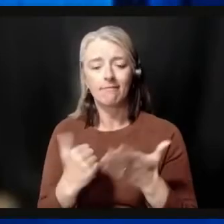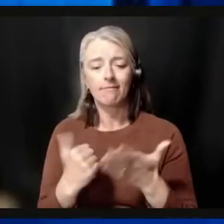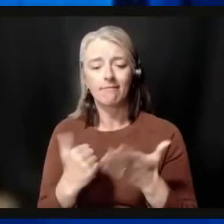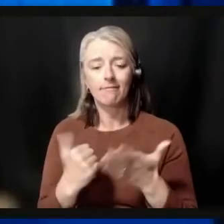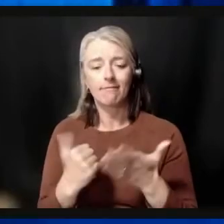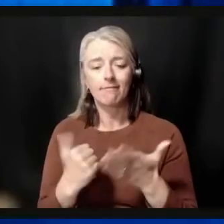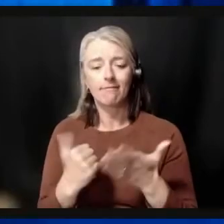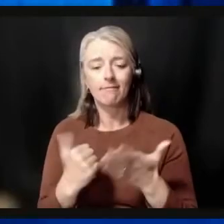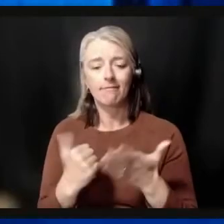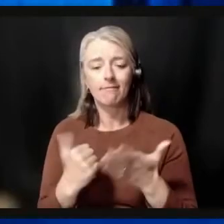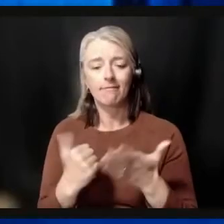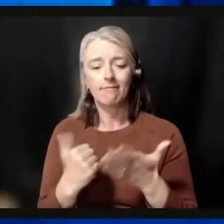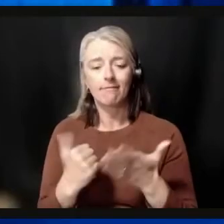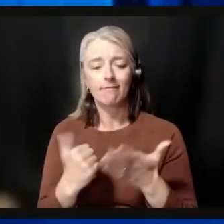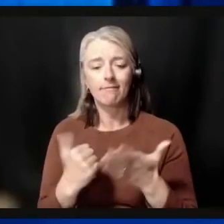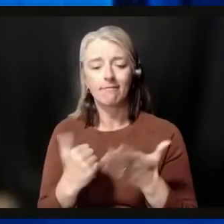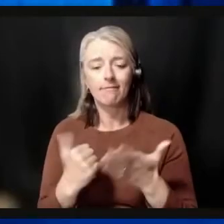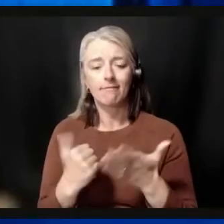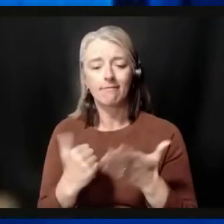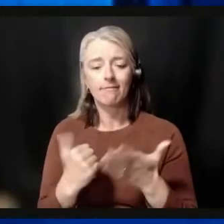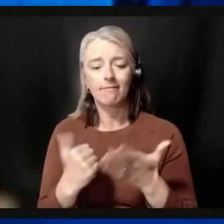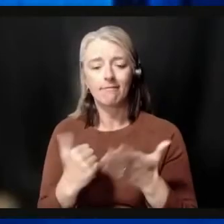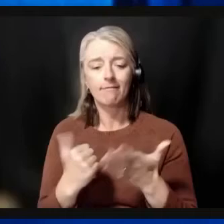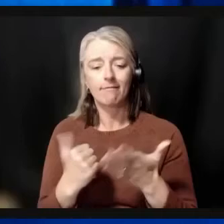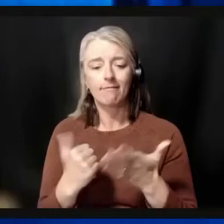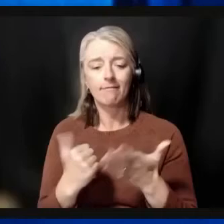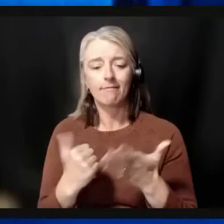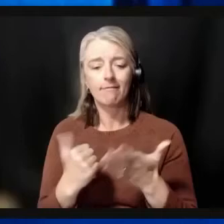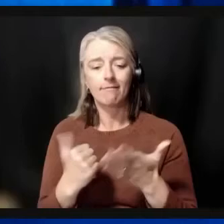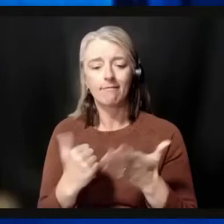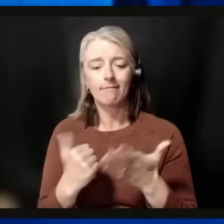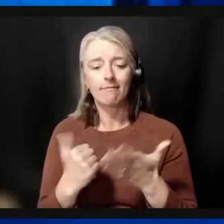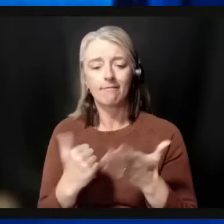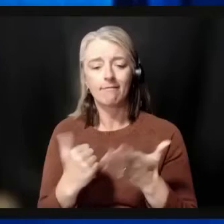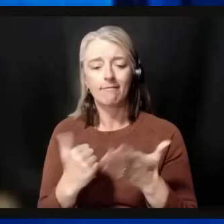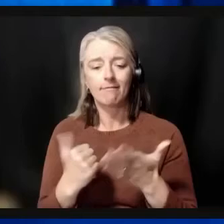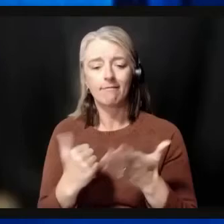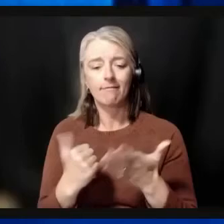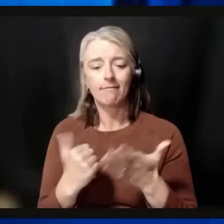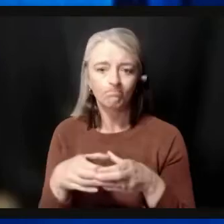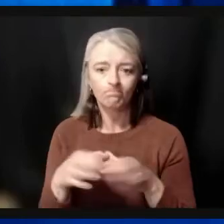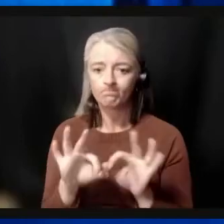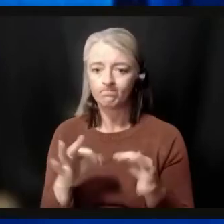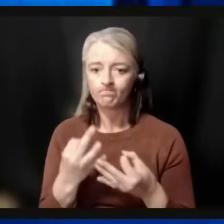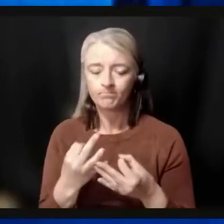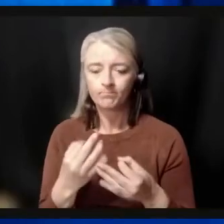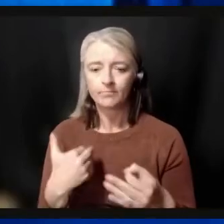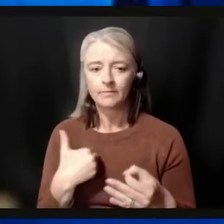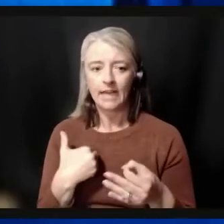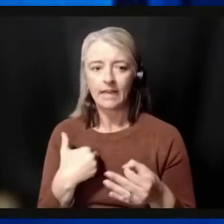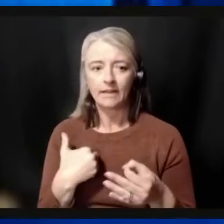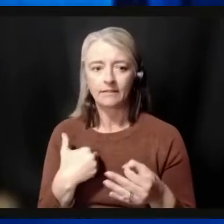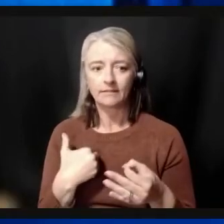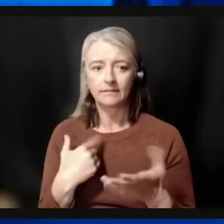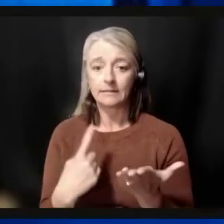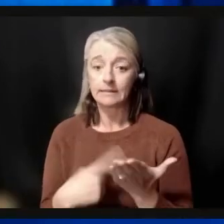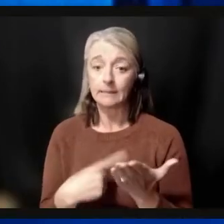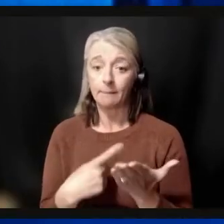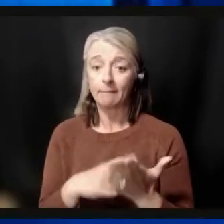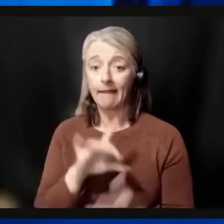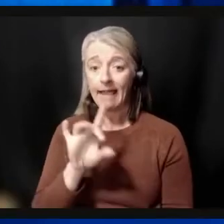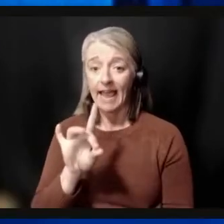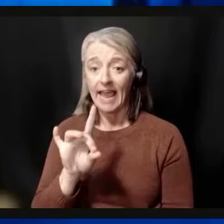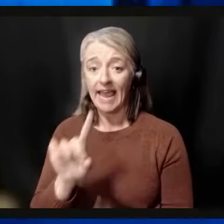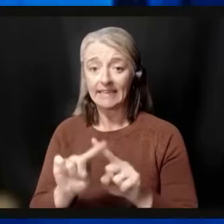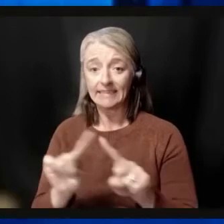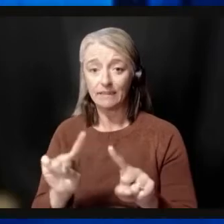cousin would say, you know what, I'm going to pull together all my family members. So I had sessions with sometimes 8 different locations of patients where you're providing just